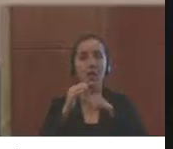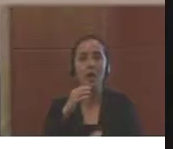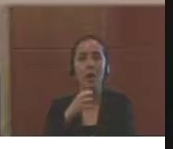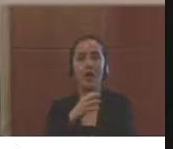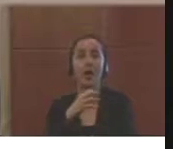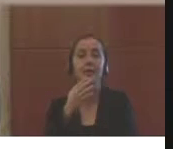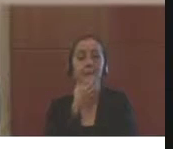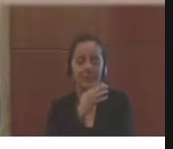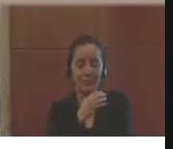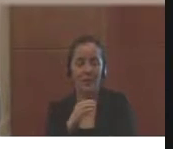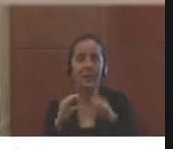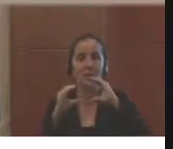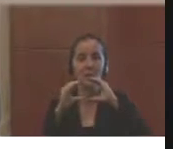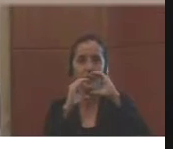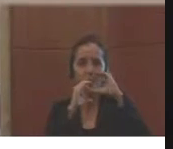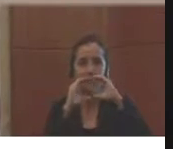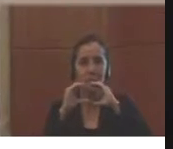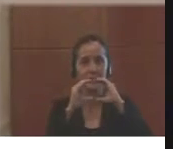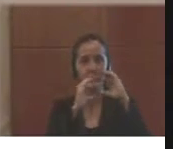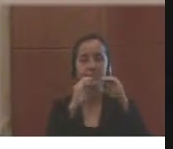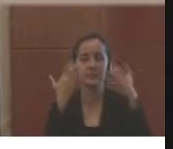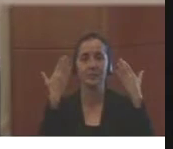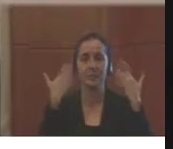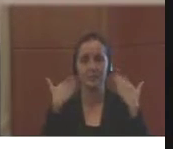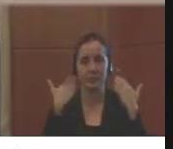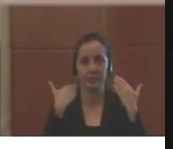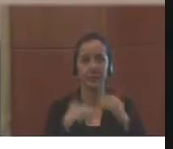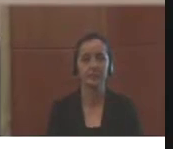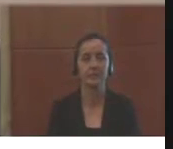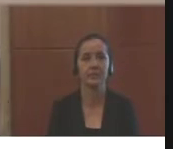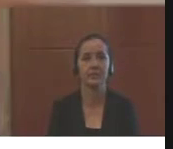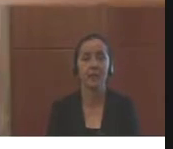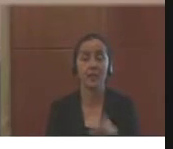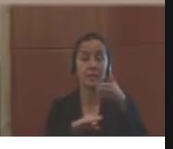of the communique of Guayaquil.